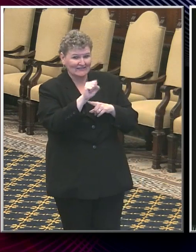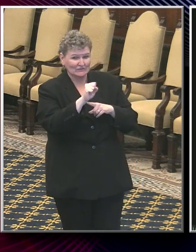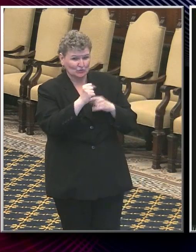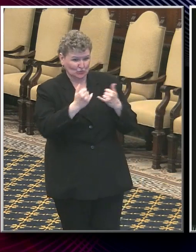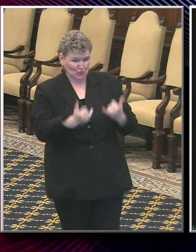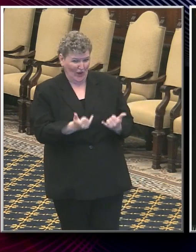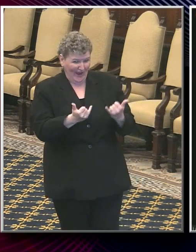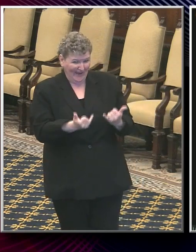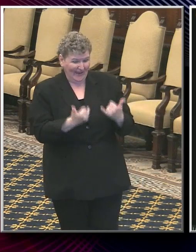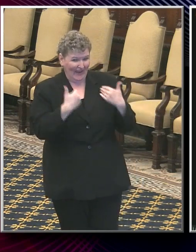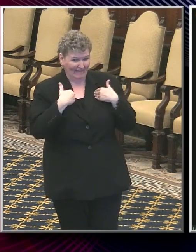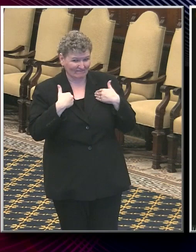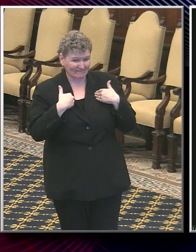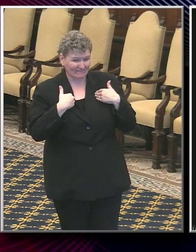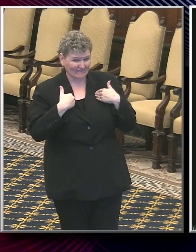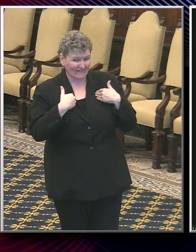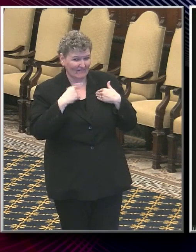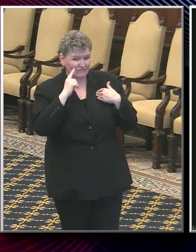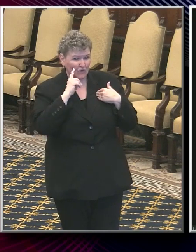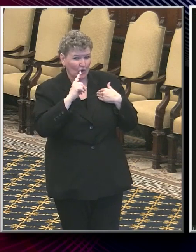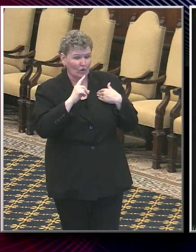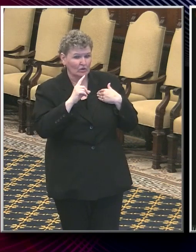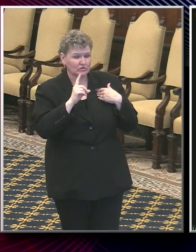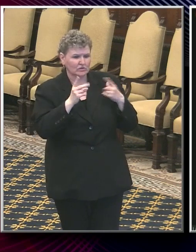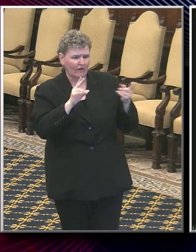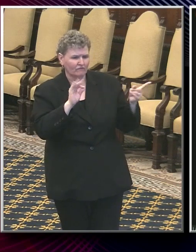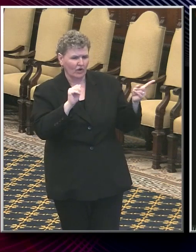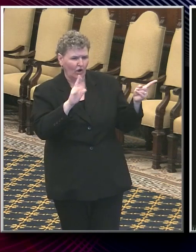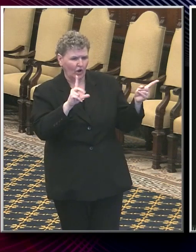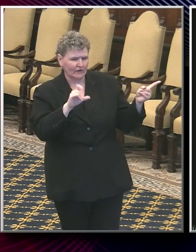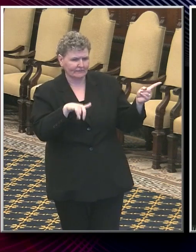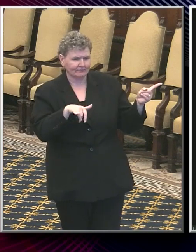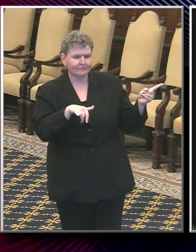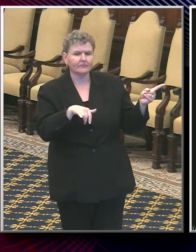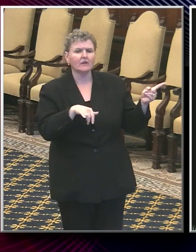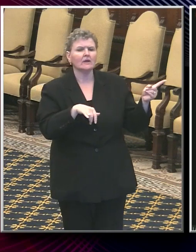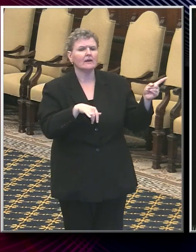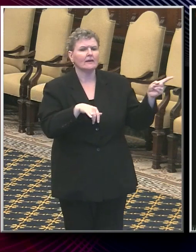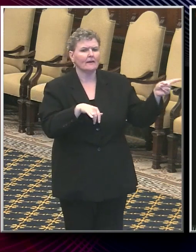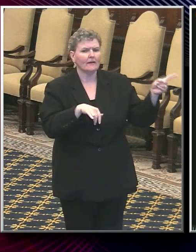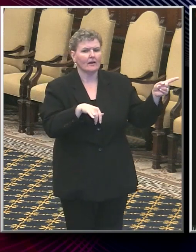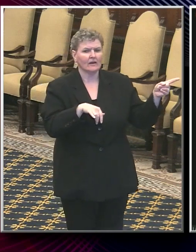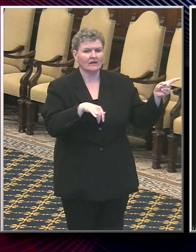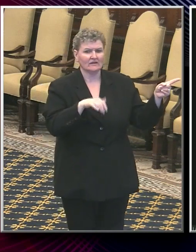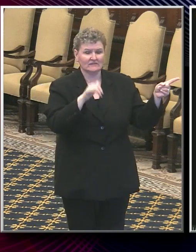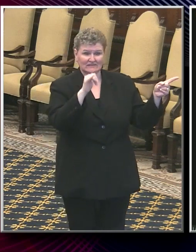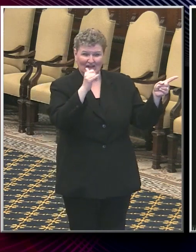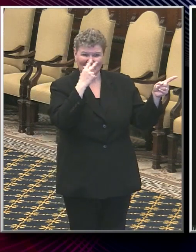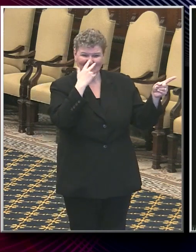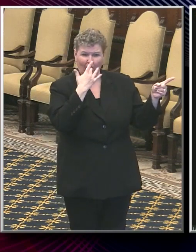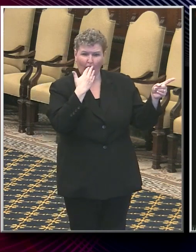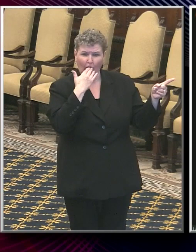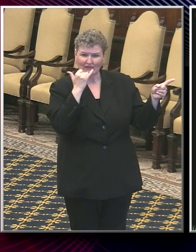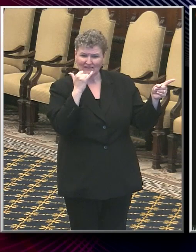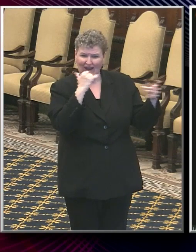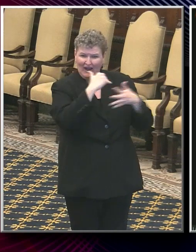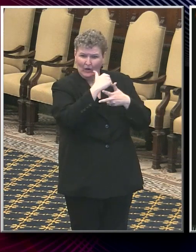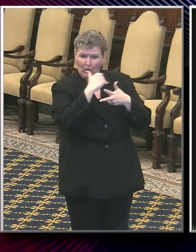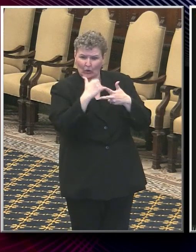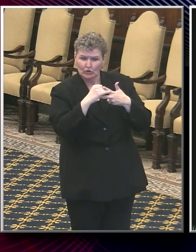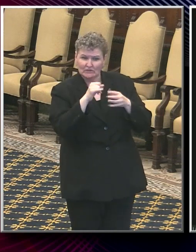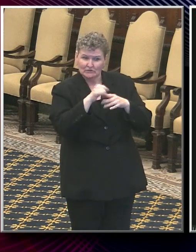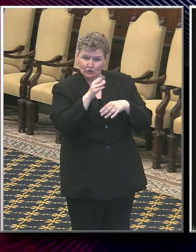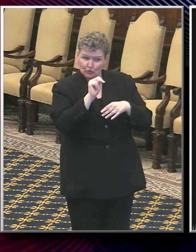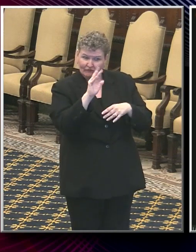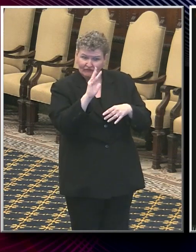for Dr. Farley. As far as moving to the yellow phase on June 5th, do you